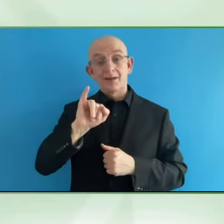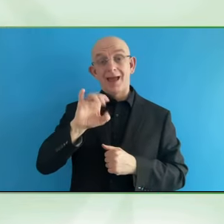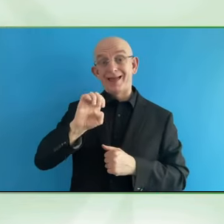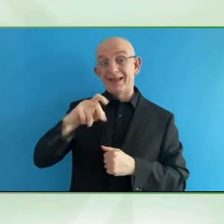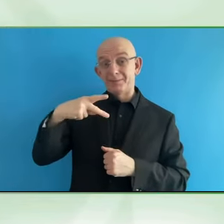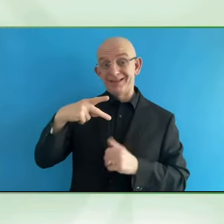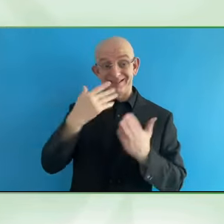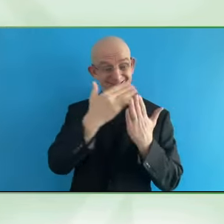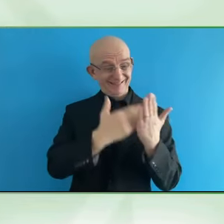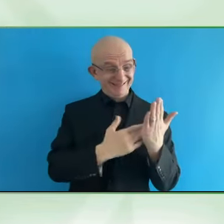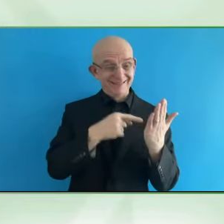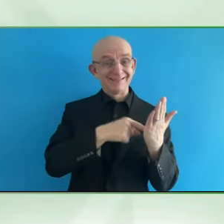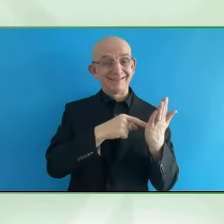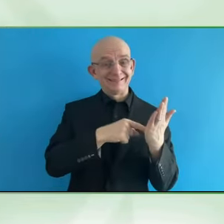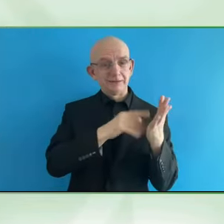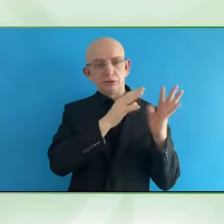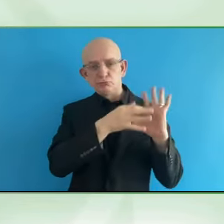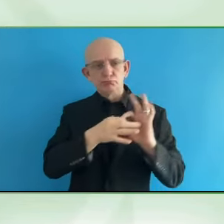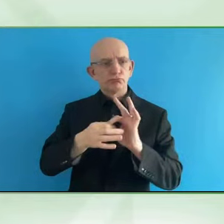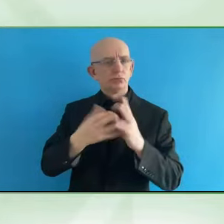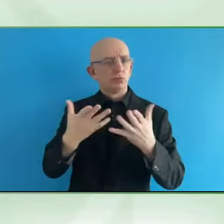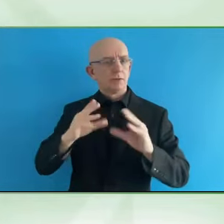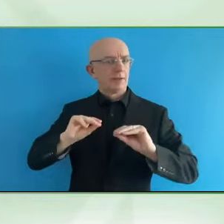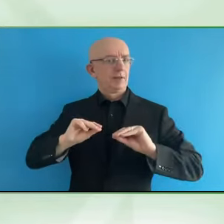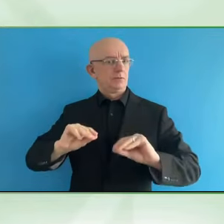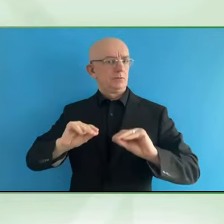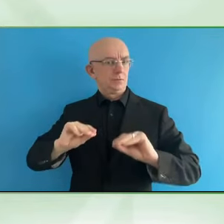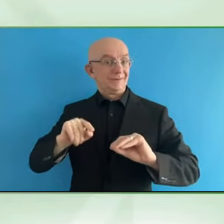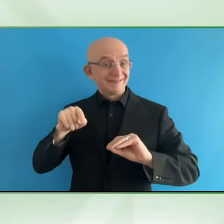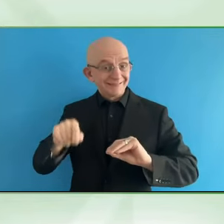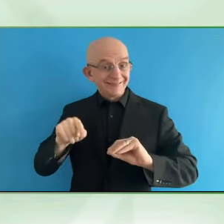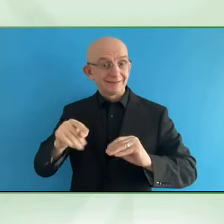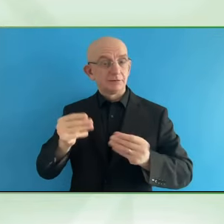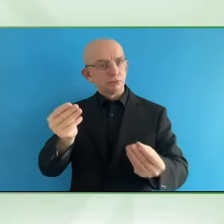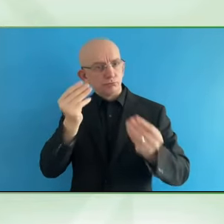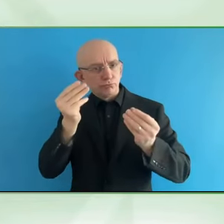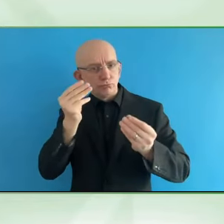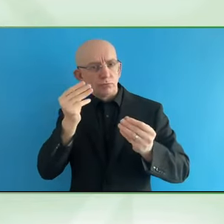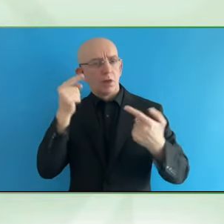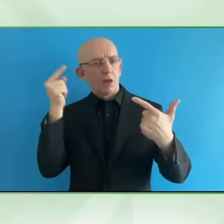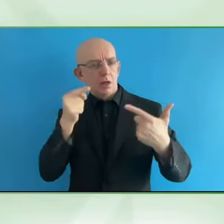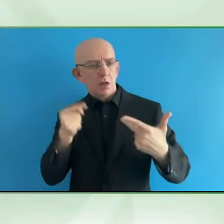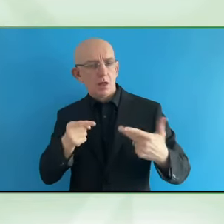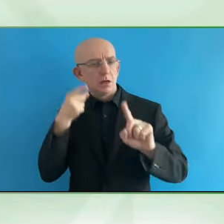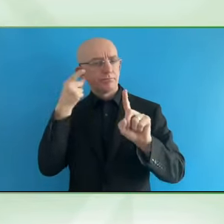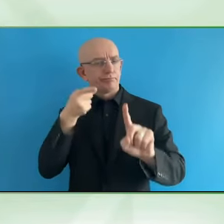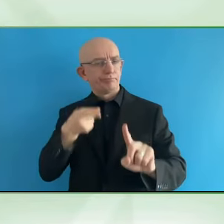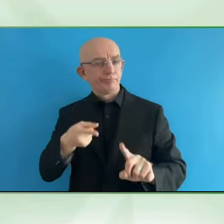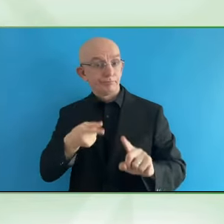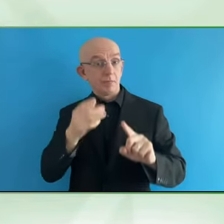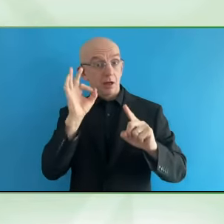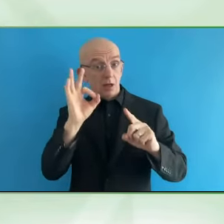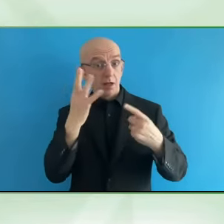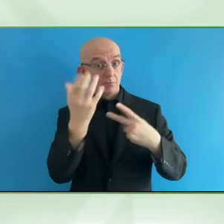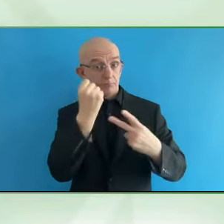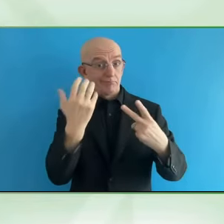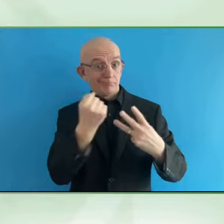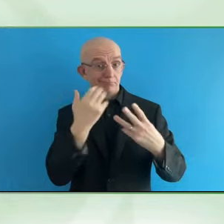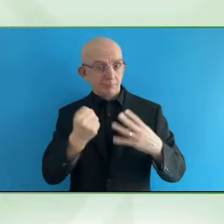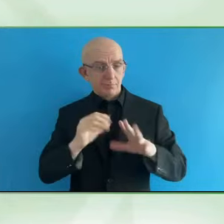tools, strategies, and ways to achieve a learning environment in these areas.